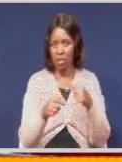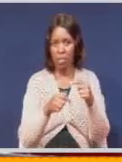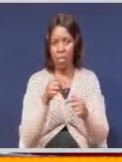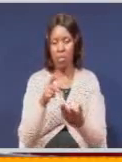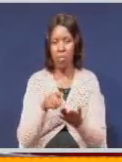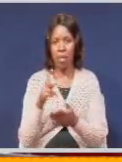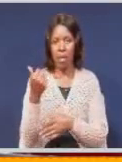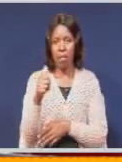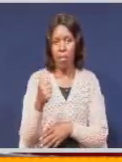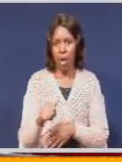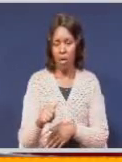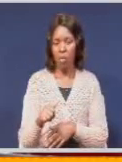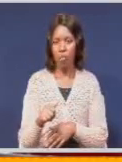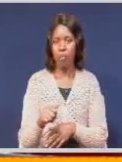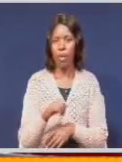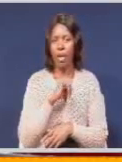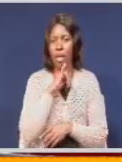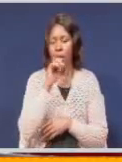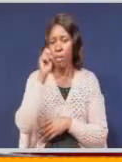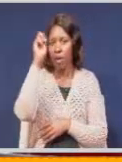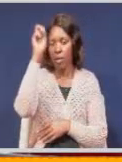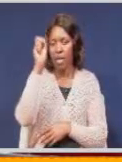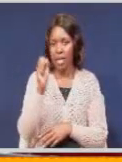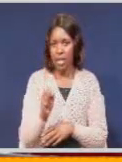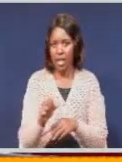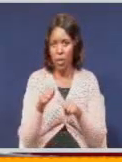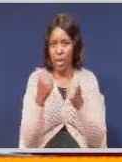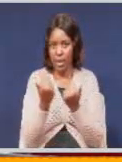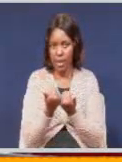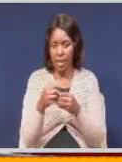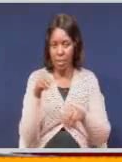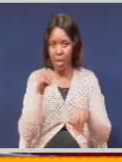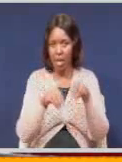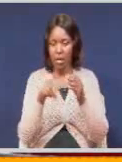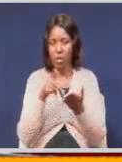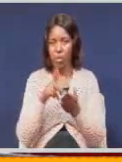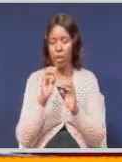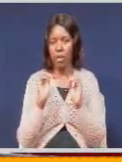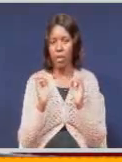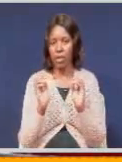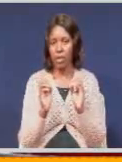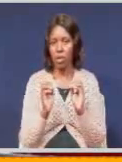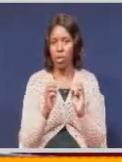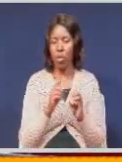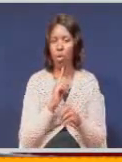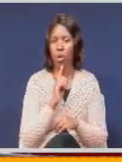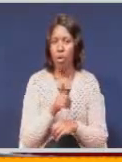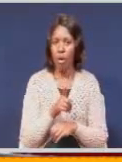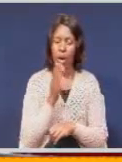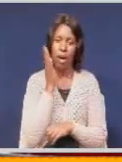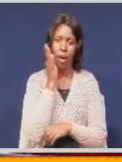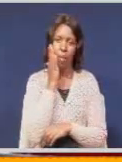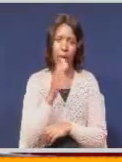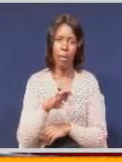North and Igembe South were not paid again through the instructions of the governor.